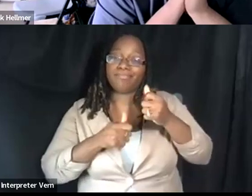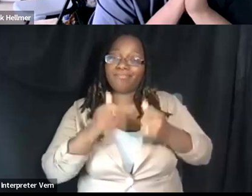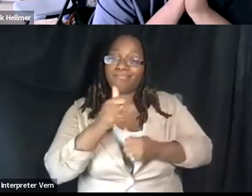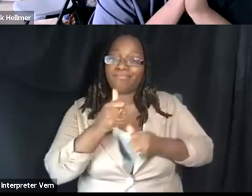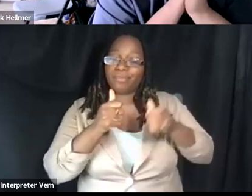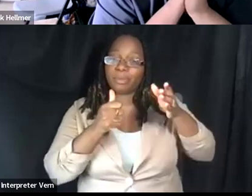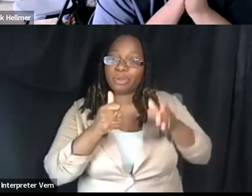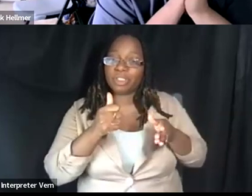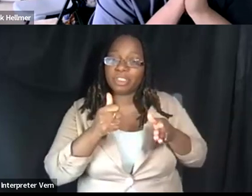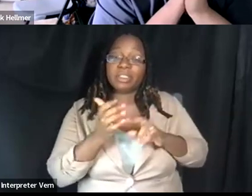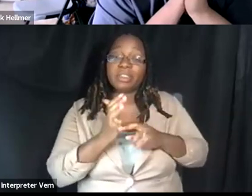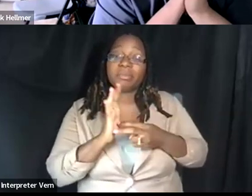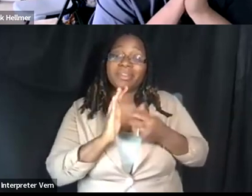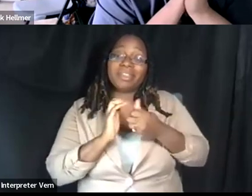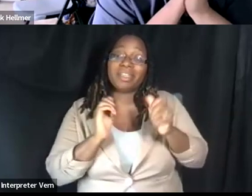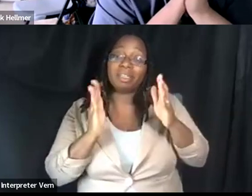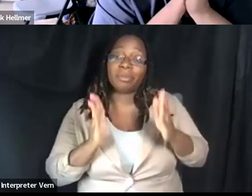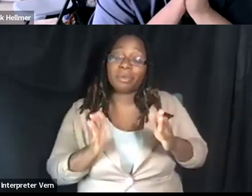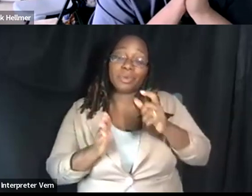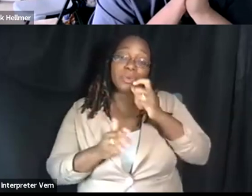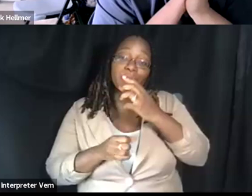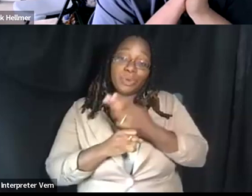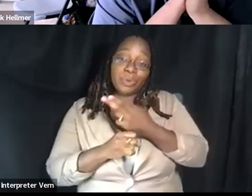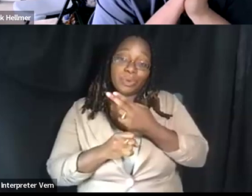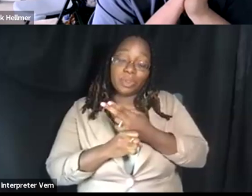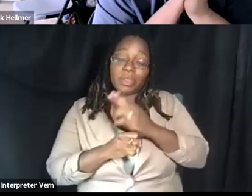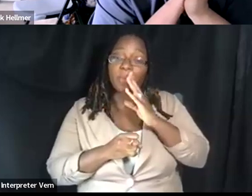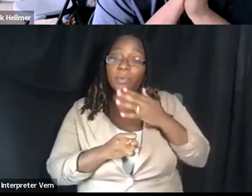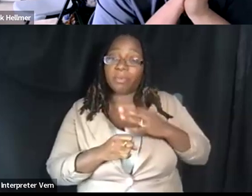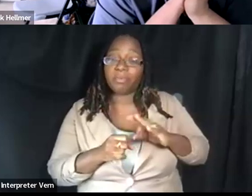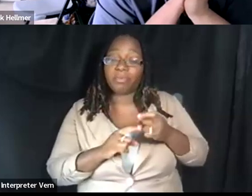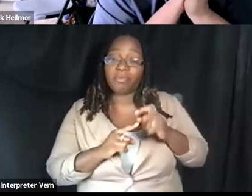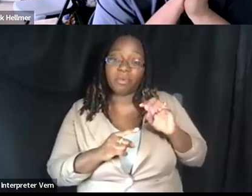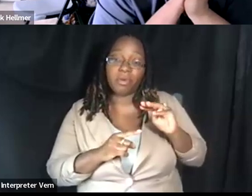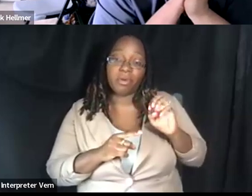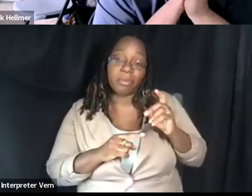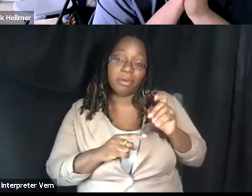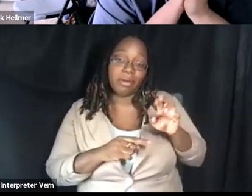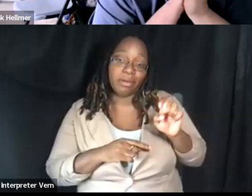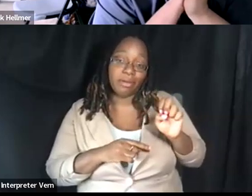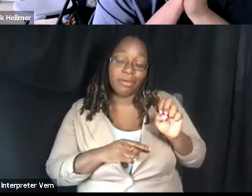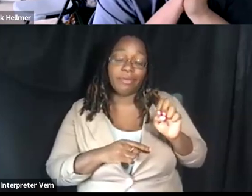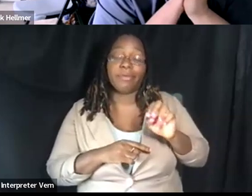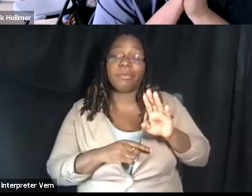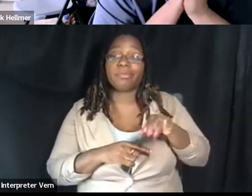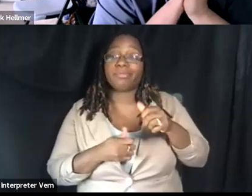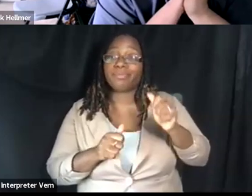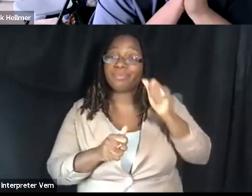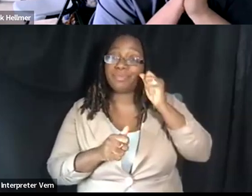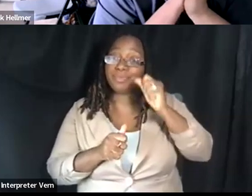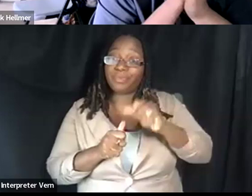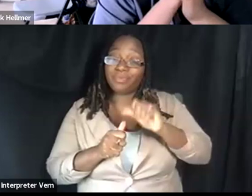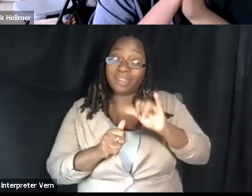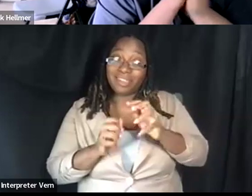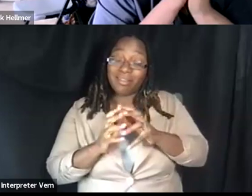is anybody who is who benefits from Medicaid services. And remember, that's a lot